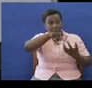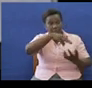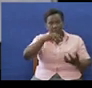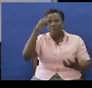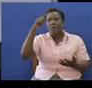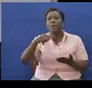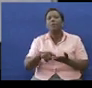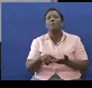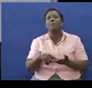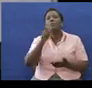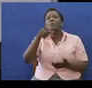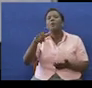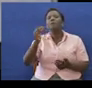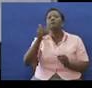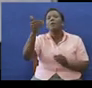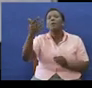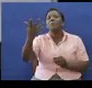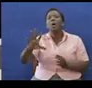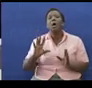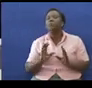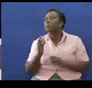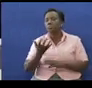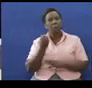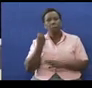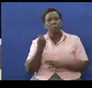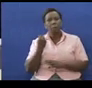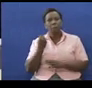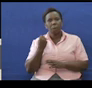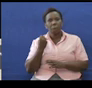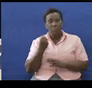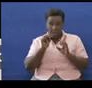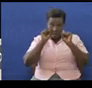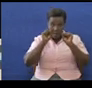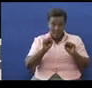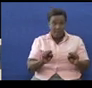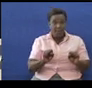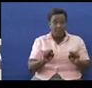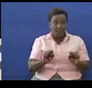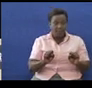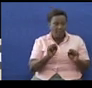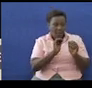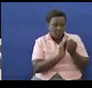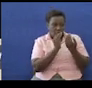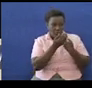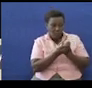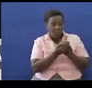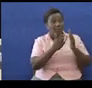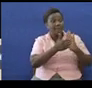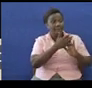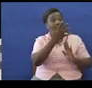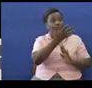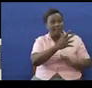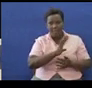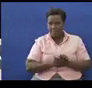because you will be destroying the catchment area. I would like to emphasize in the caring and the protection